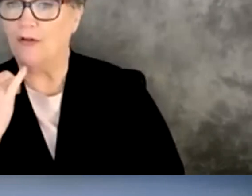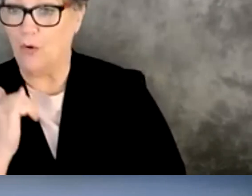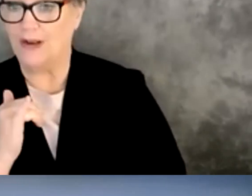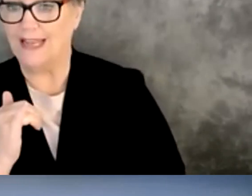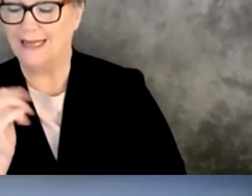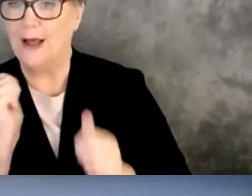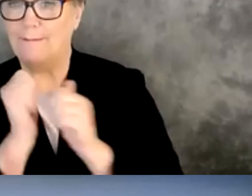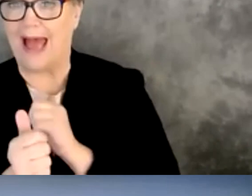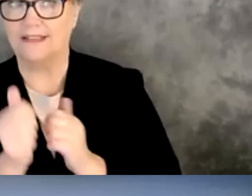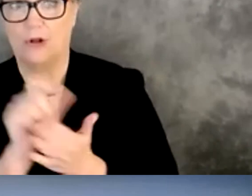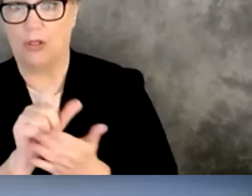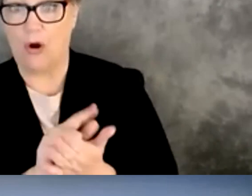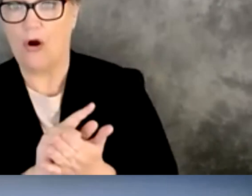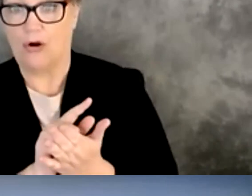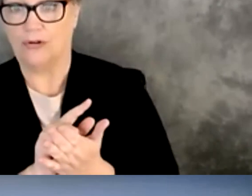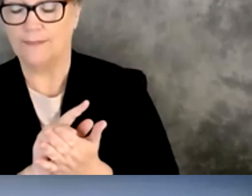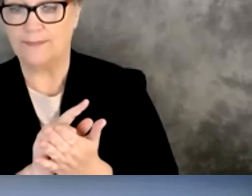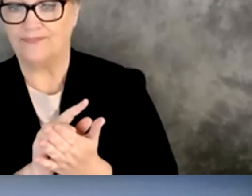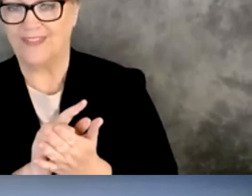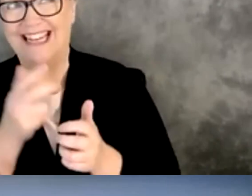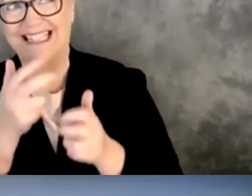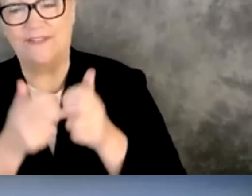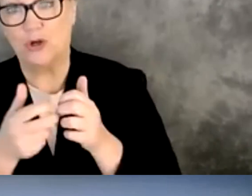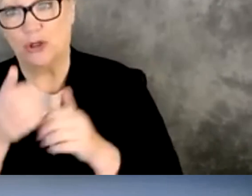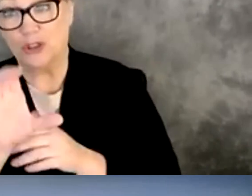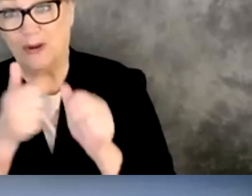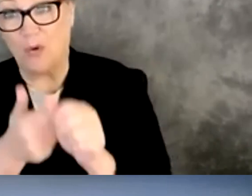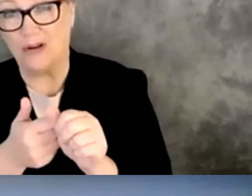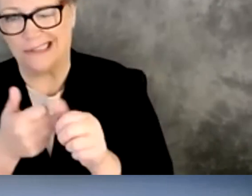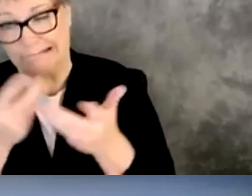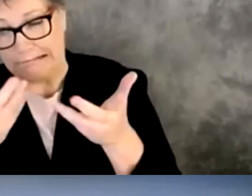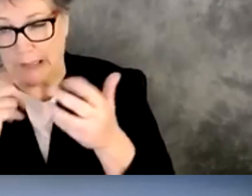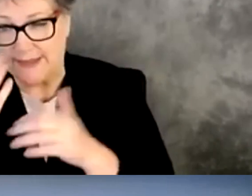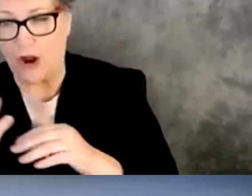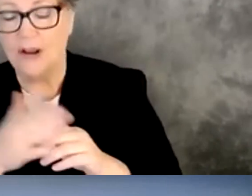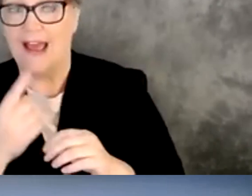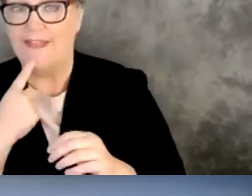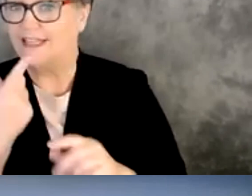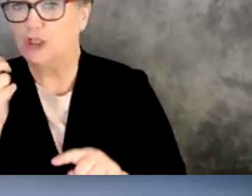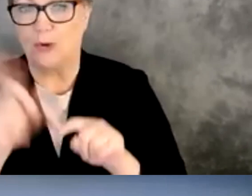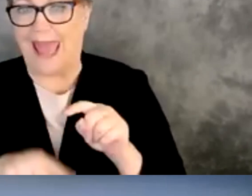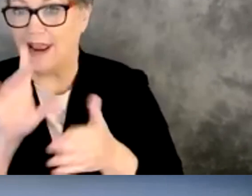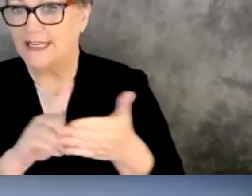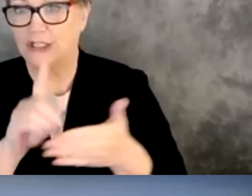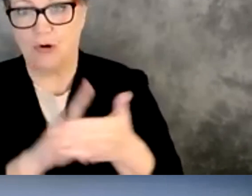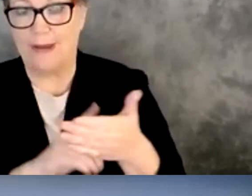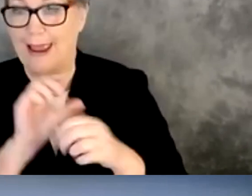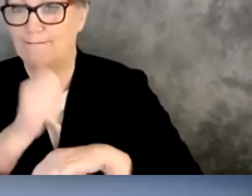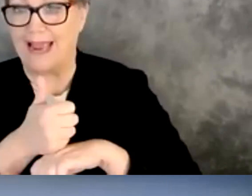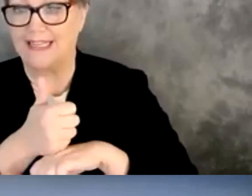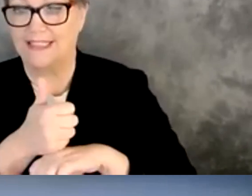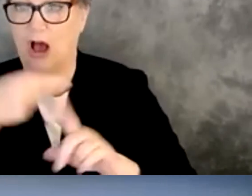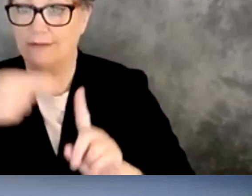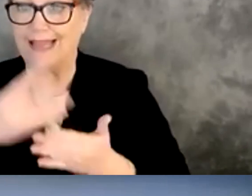passed a law, and it's difficult to enforce, but it is there, that says that you can't discriminate based on source